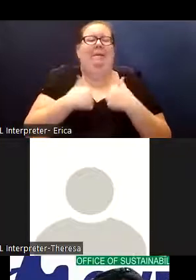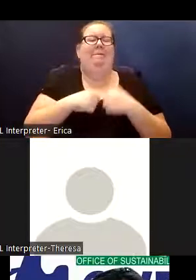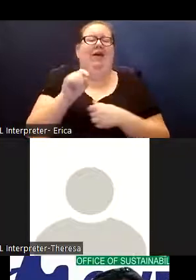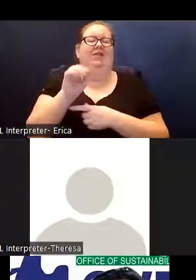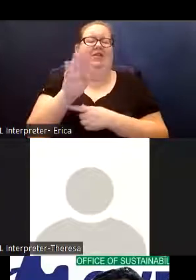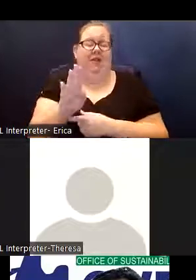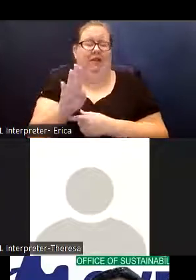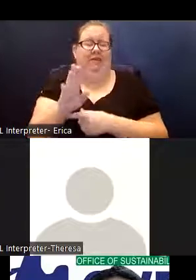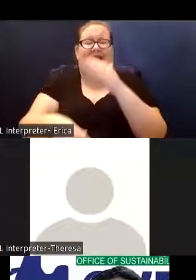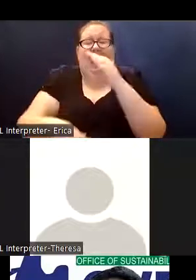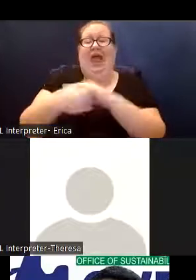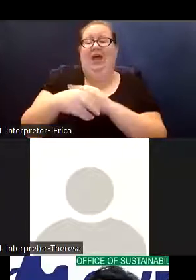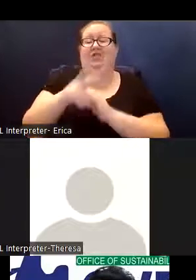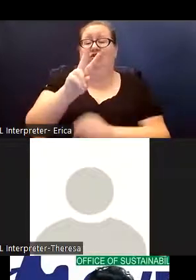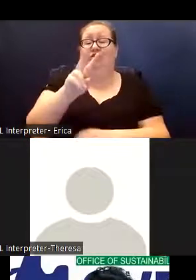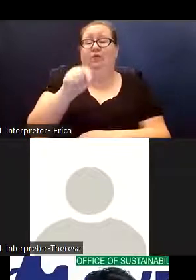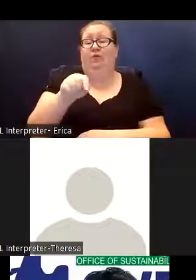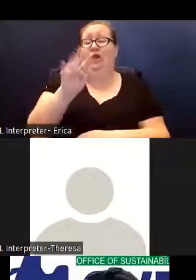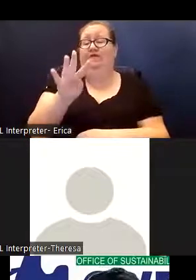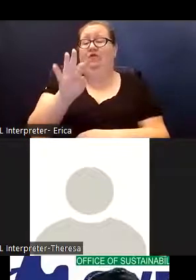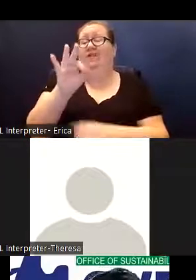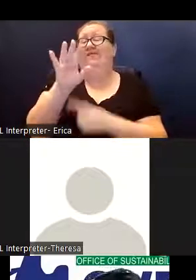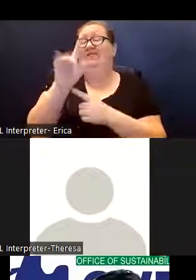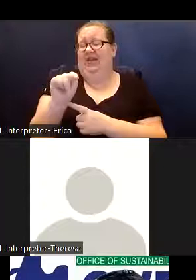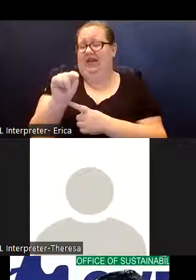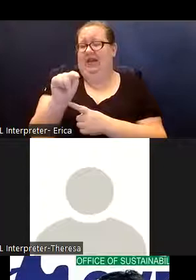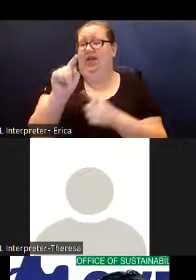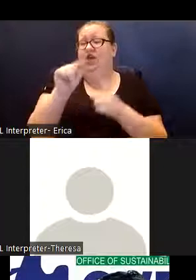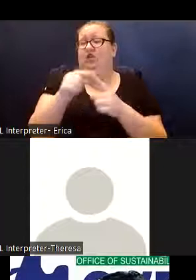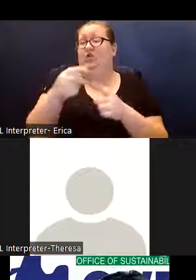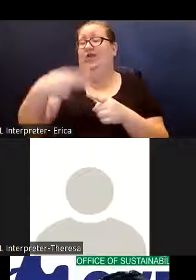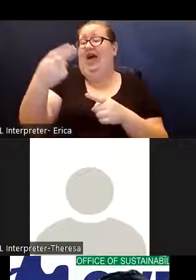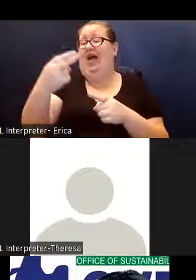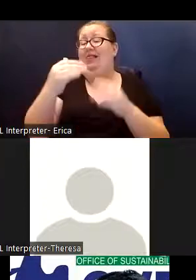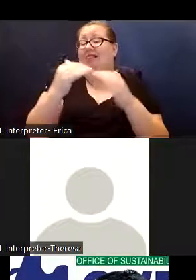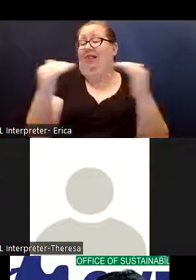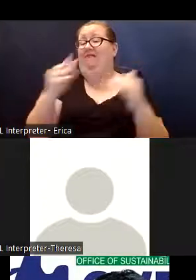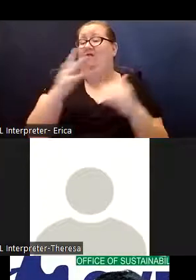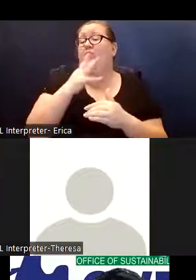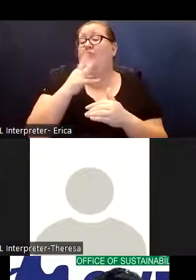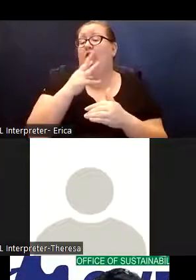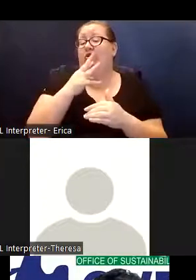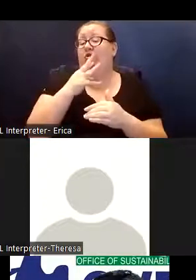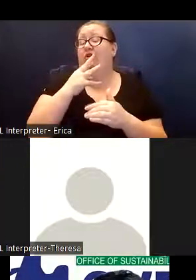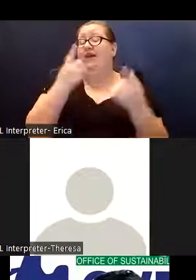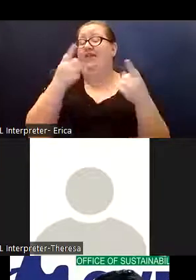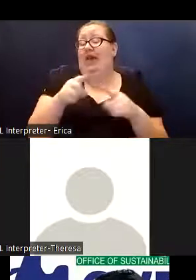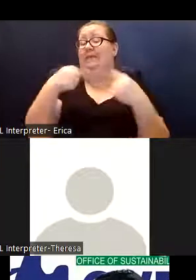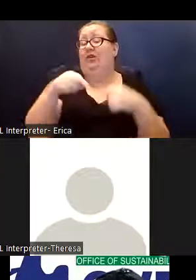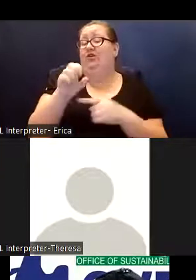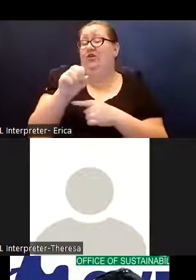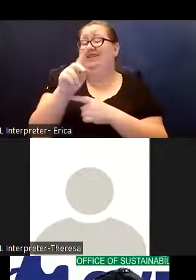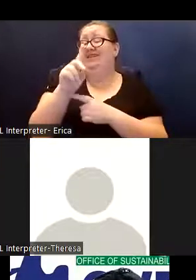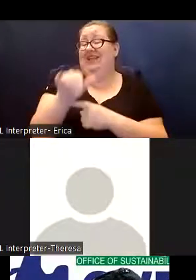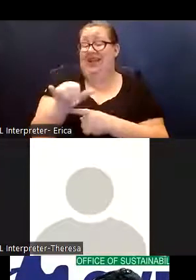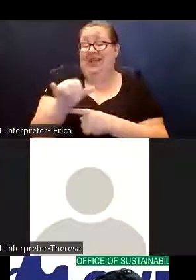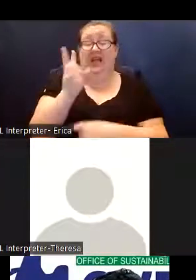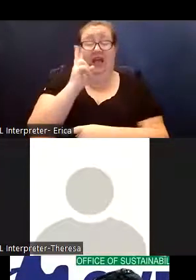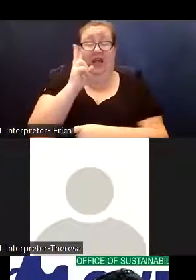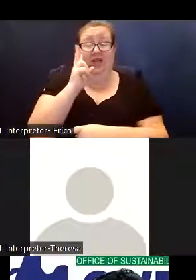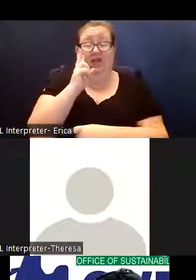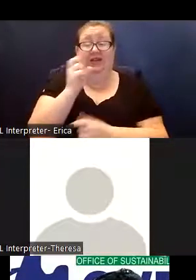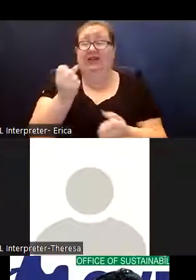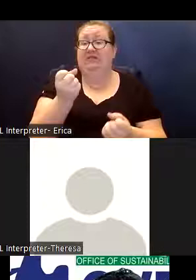2.4 feet to the high water marks that occurred during Sandy. As you can see, significant portions of the East Ward were